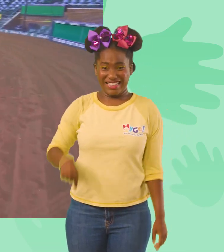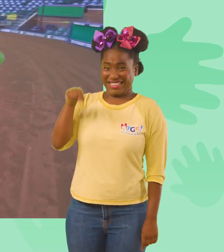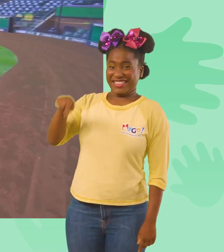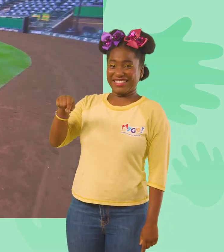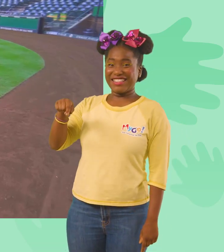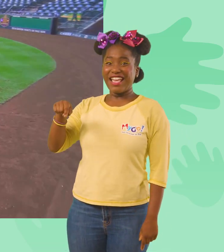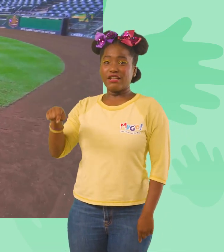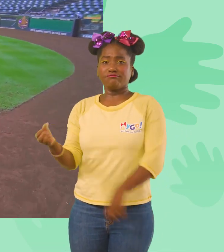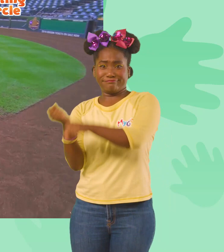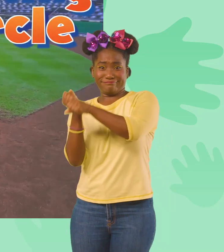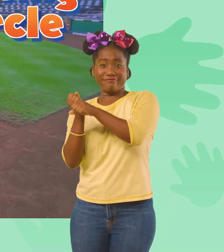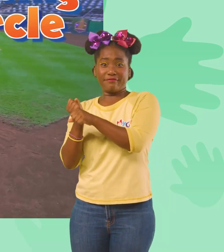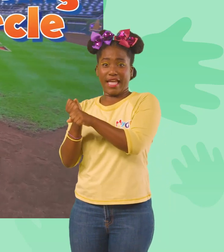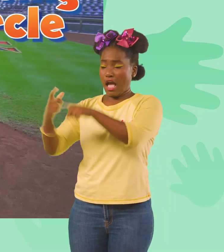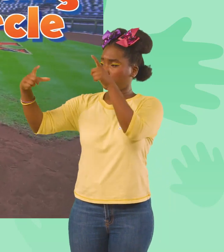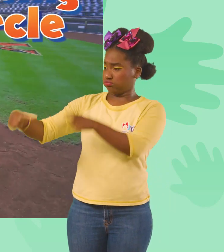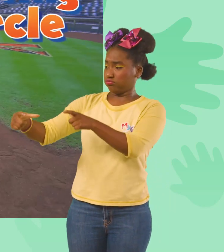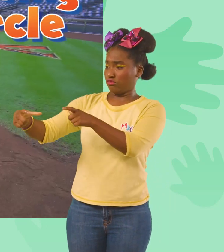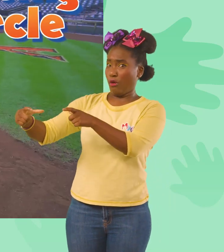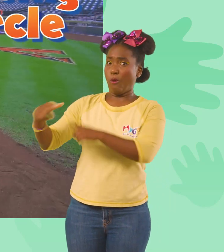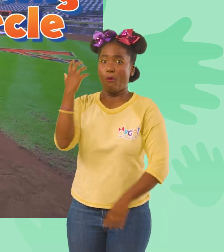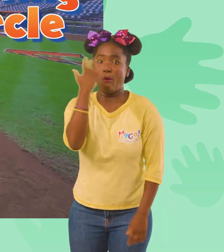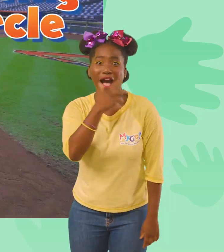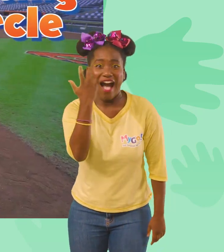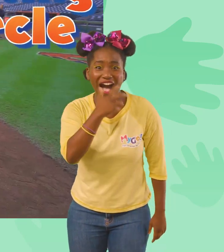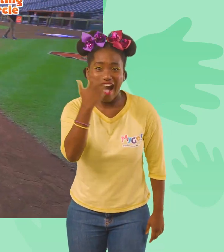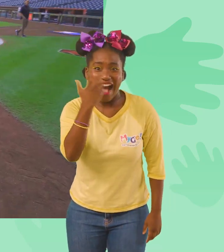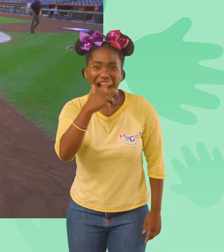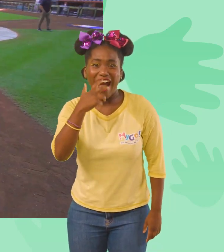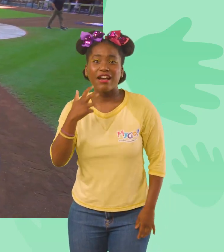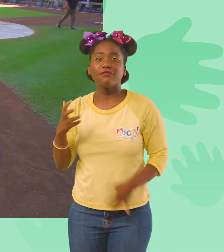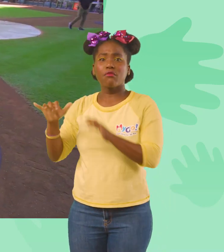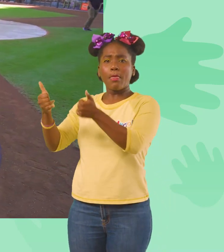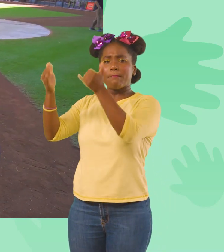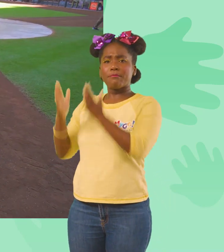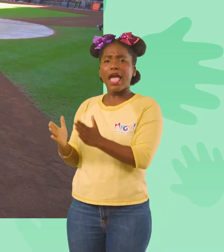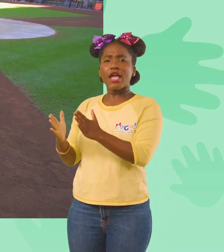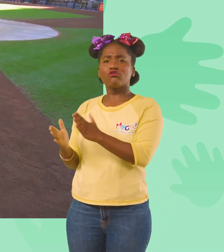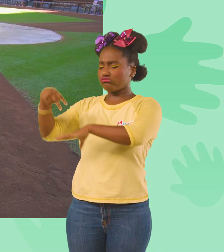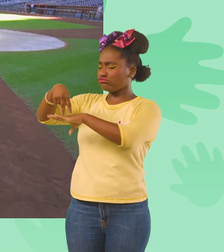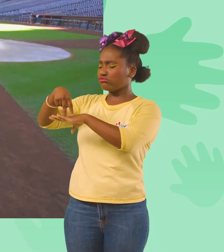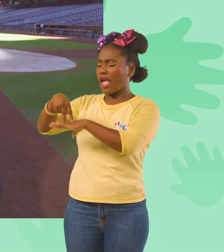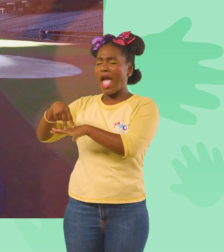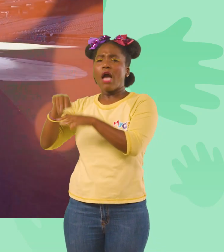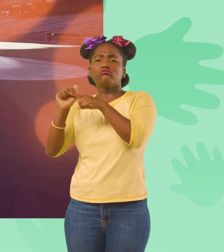this is the batting circle. Whoa! This is where the players warm up and